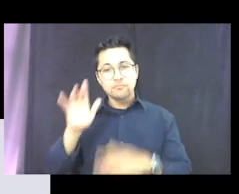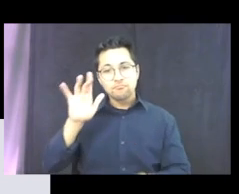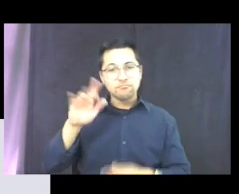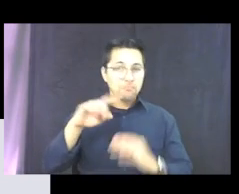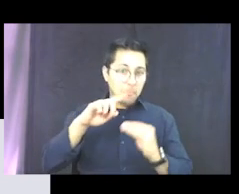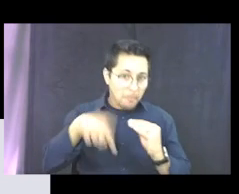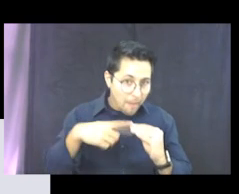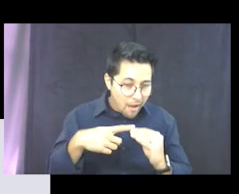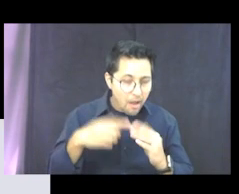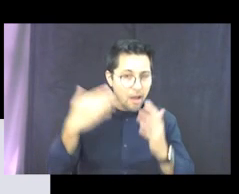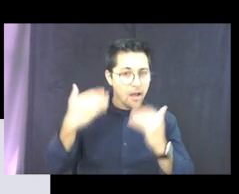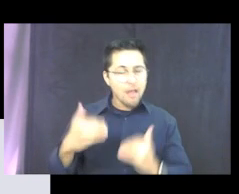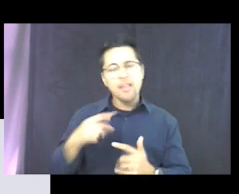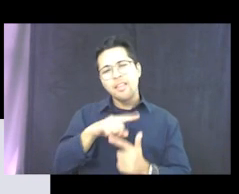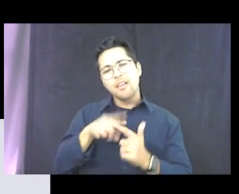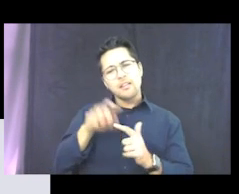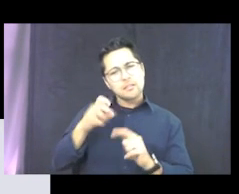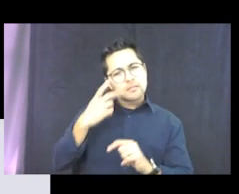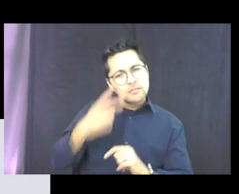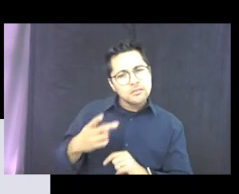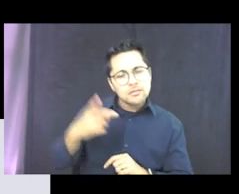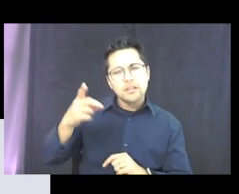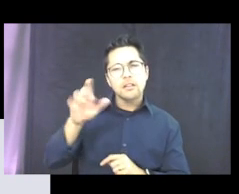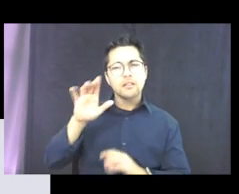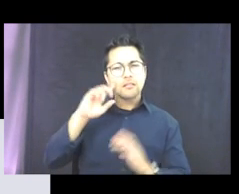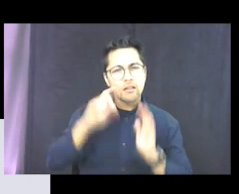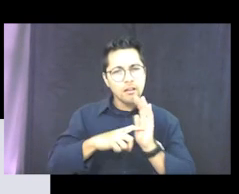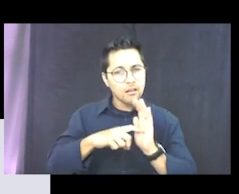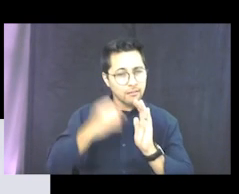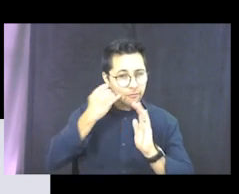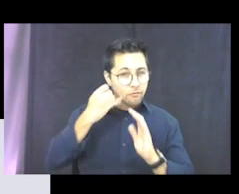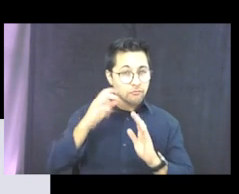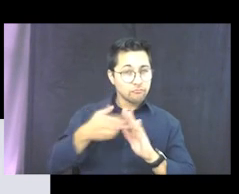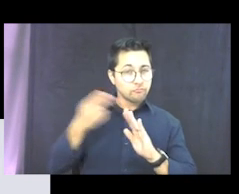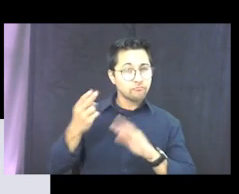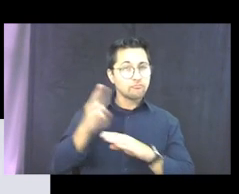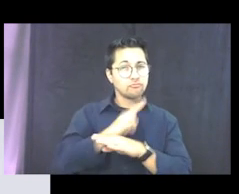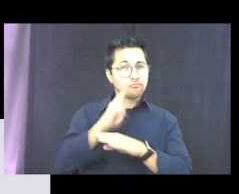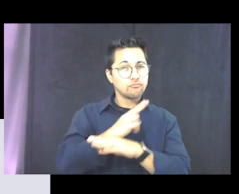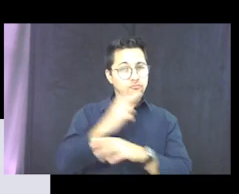About, and from here you should be able to identify if you're on the correct upgrade.